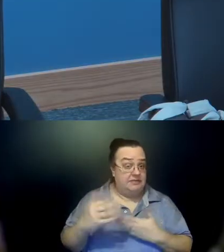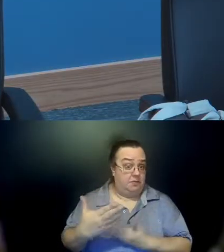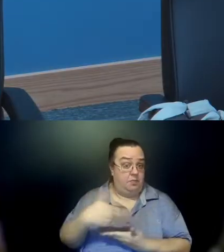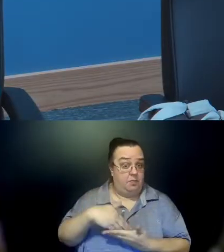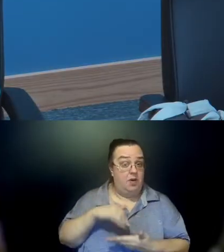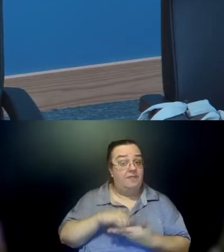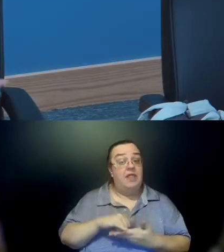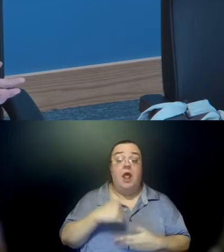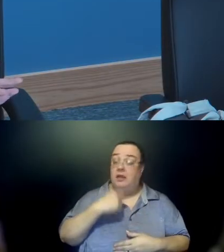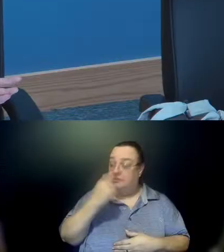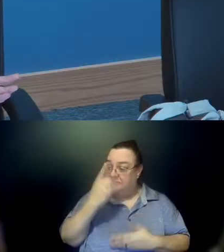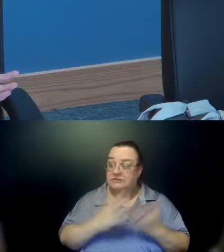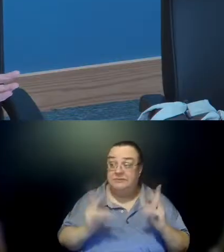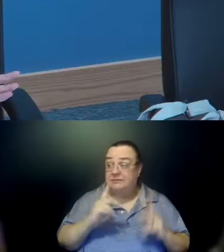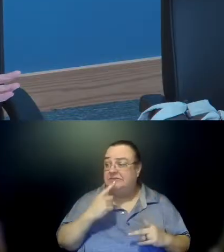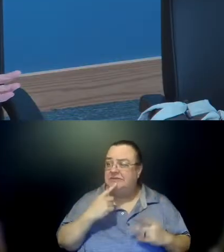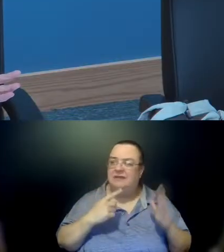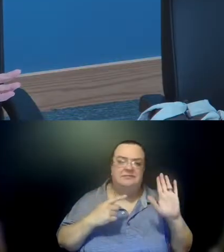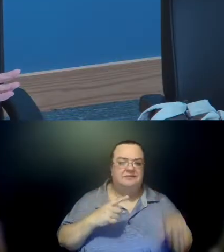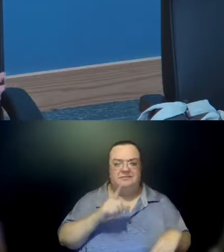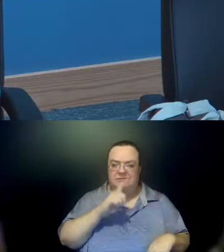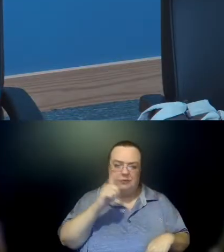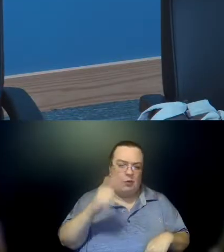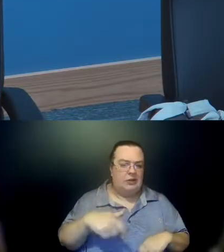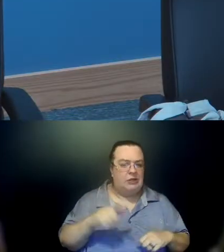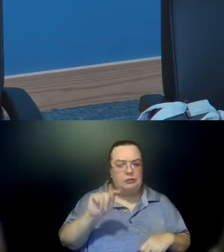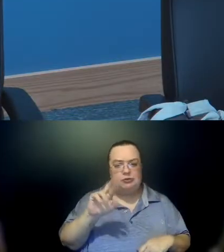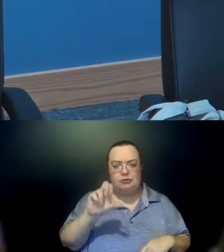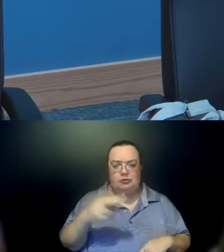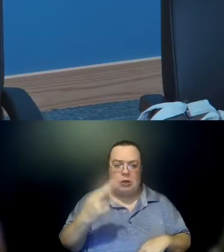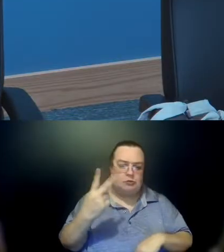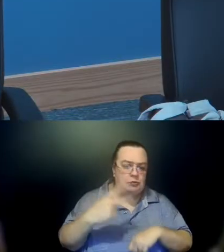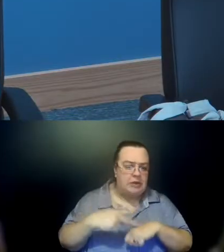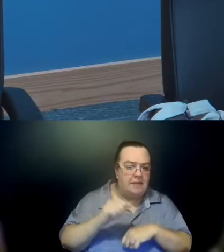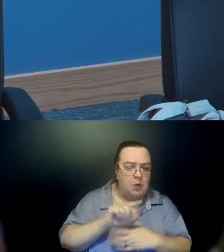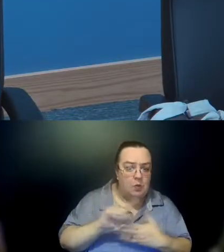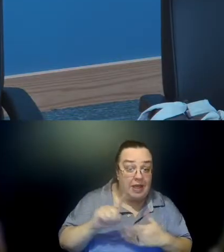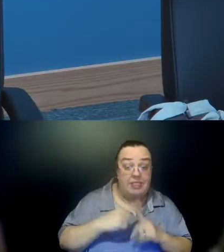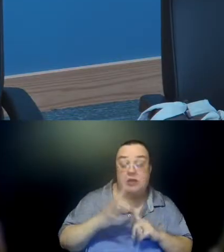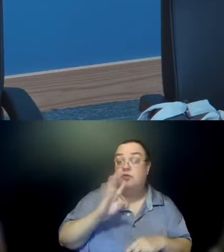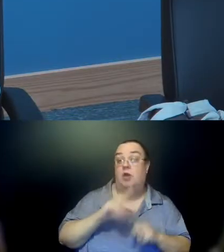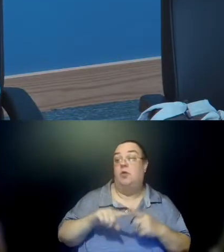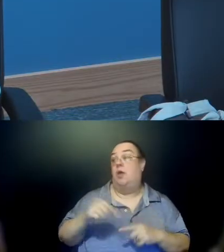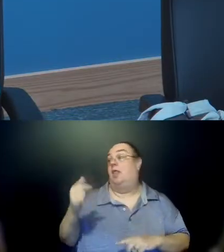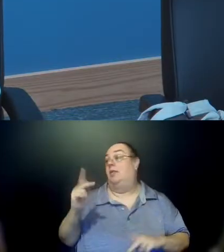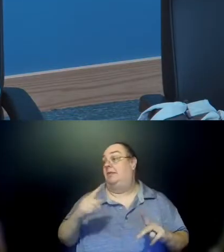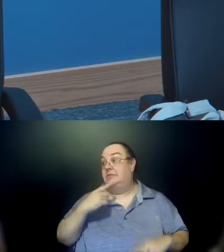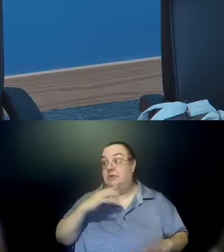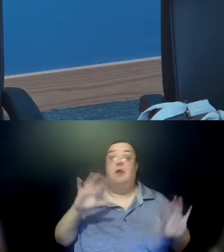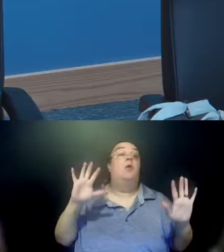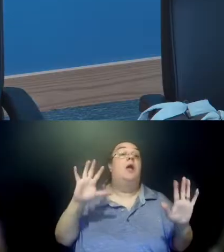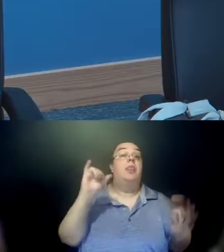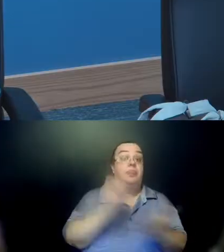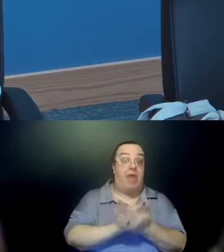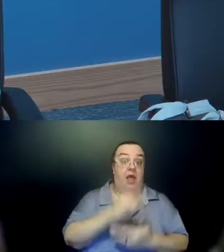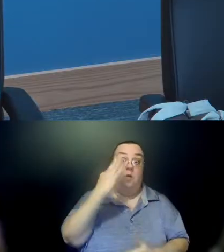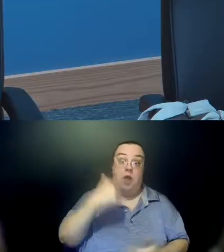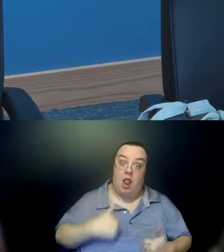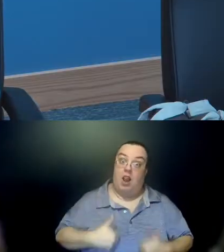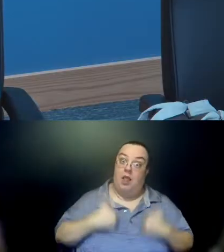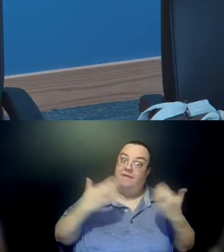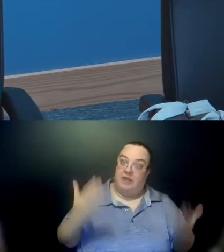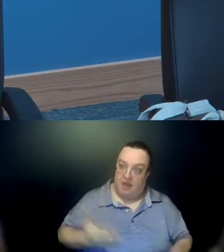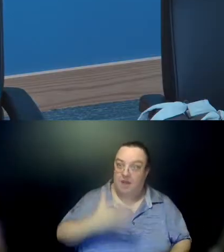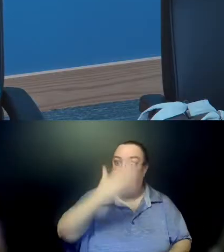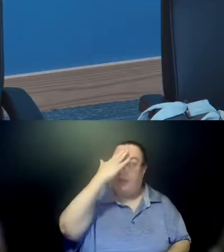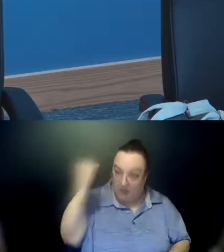people who say, what, we don't need twice a week trash. And then I talk to other people who are like, oh, that's why I live in Cheverly, is because we get twice a